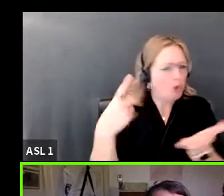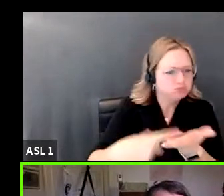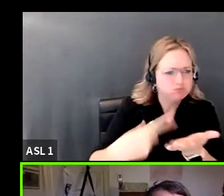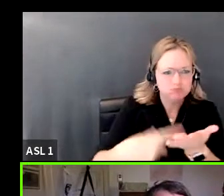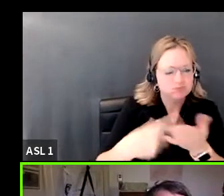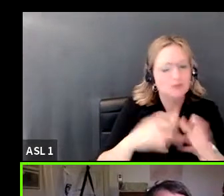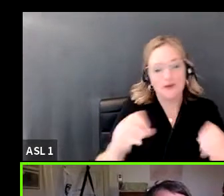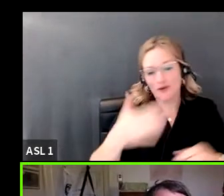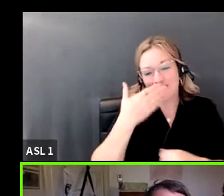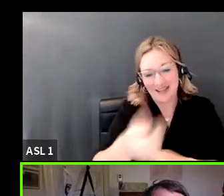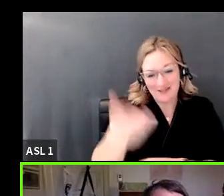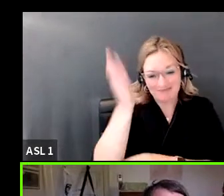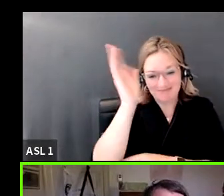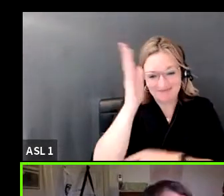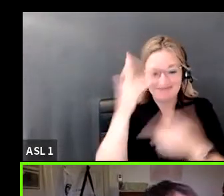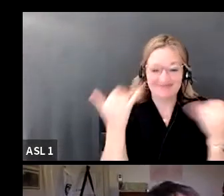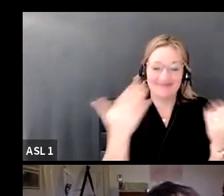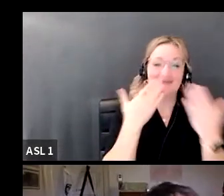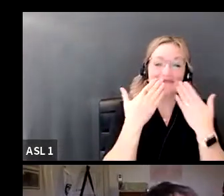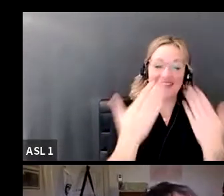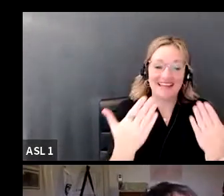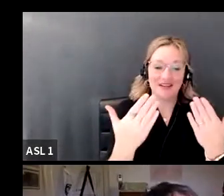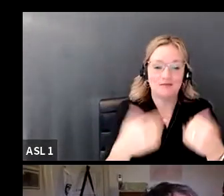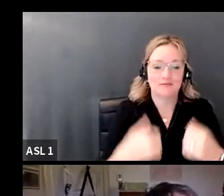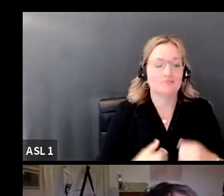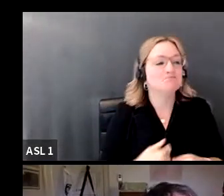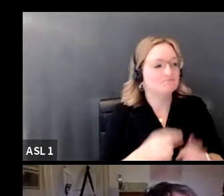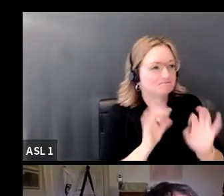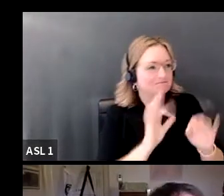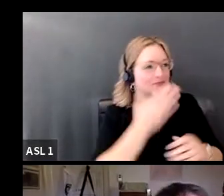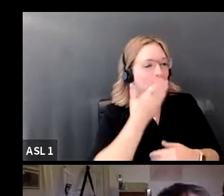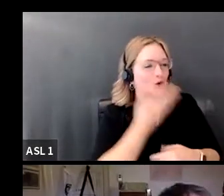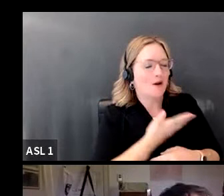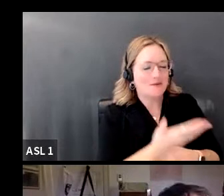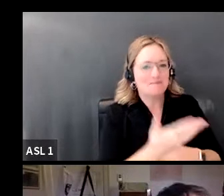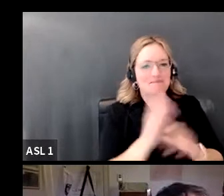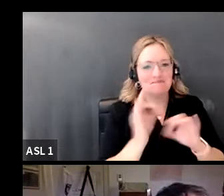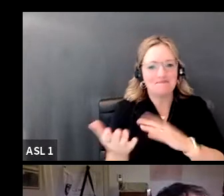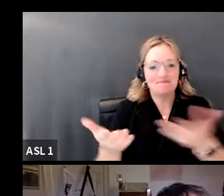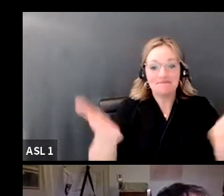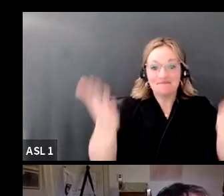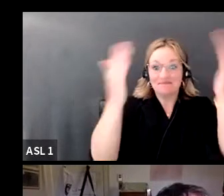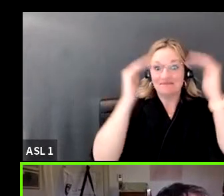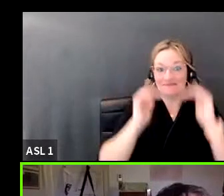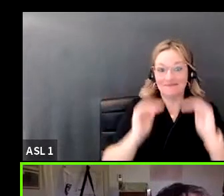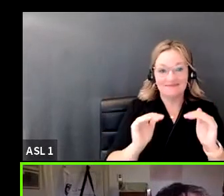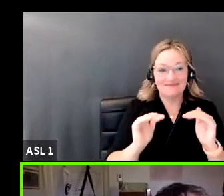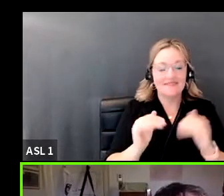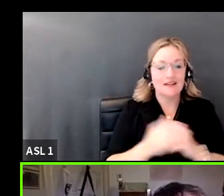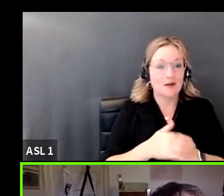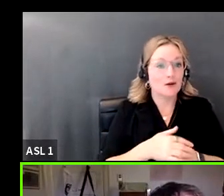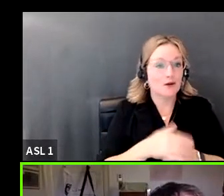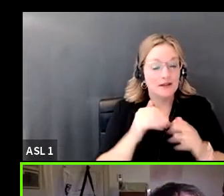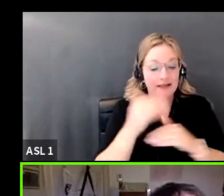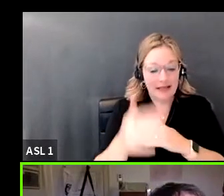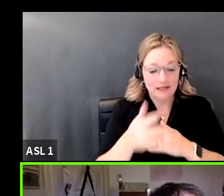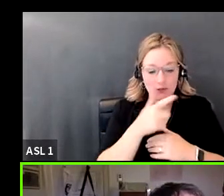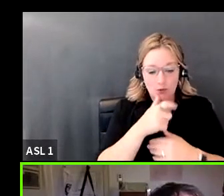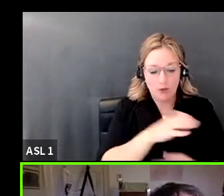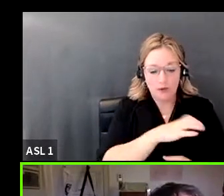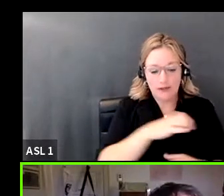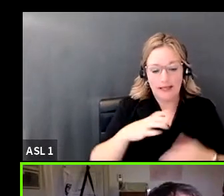your presentation today you're welcome the next speaker will be counselor